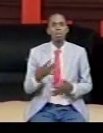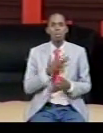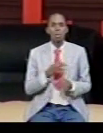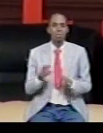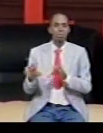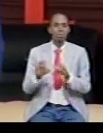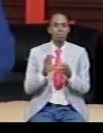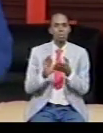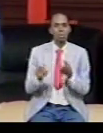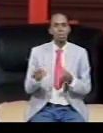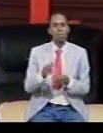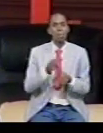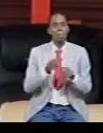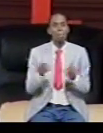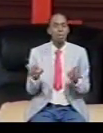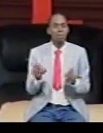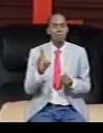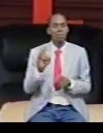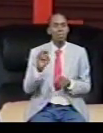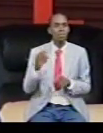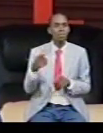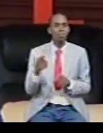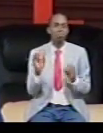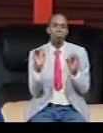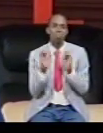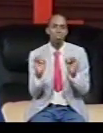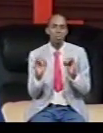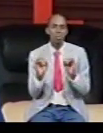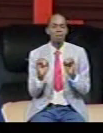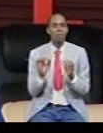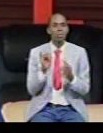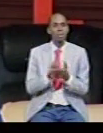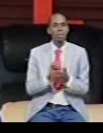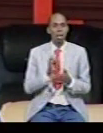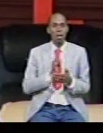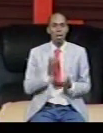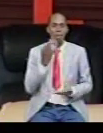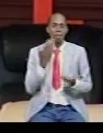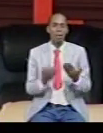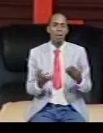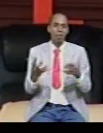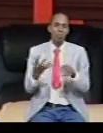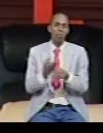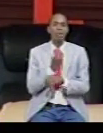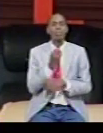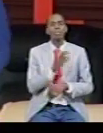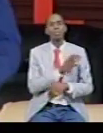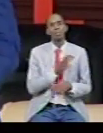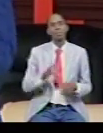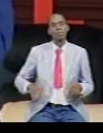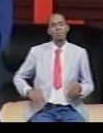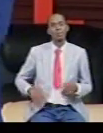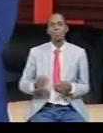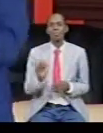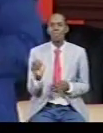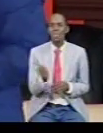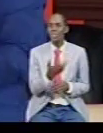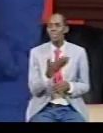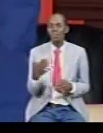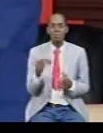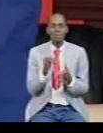them or dung, that I may win Christ. Anything